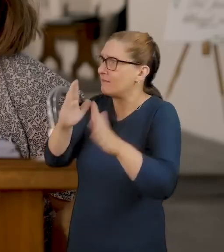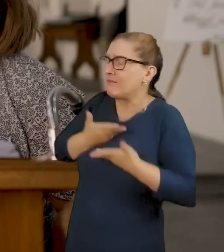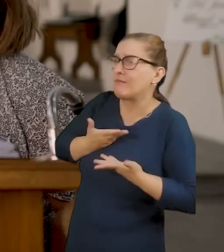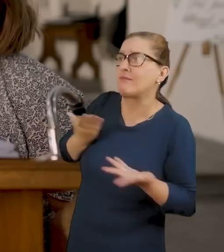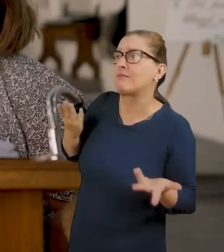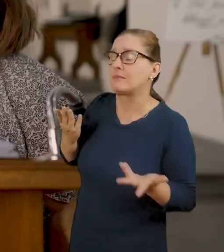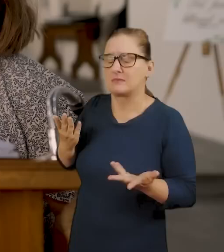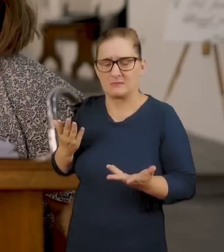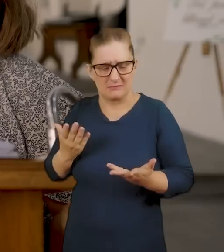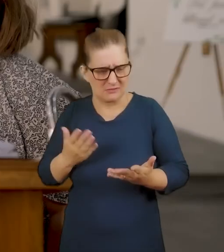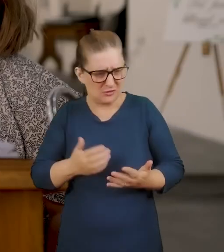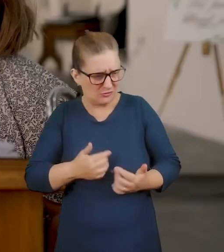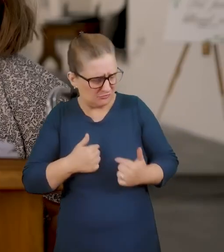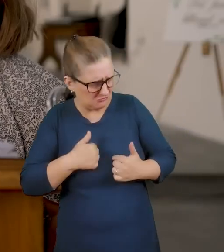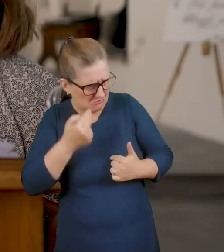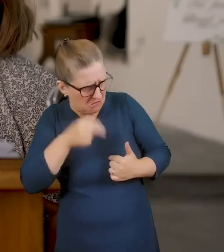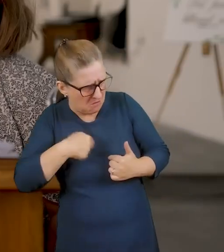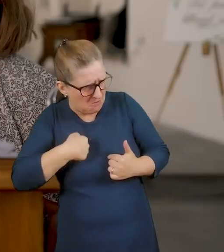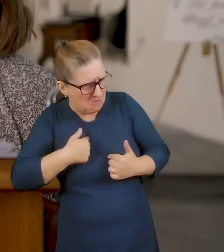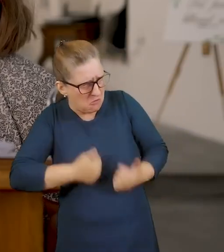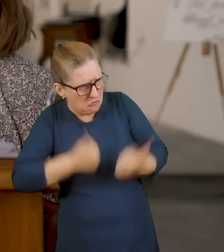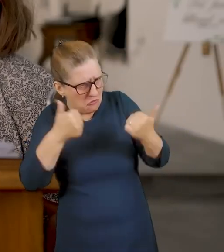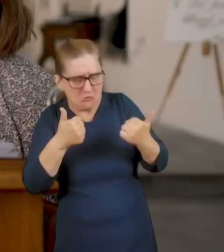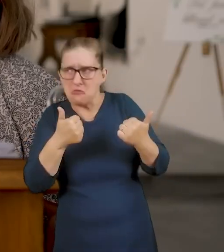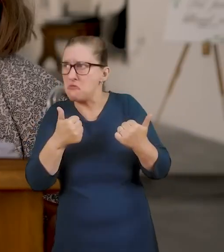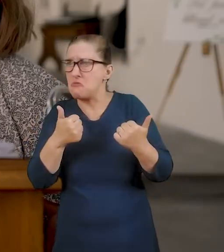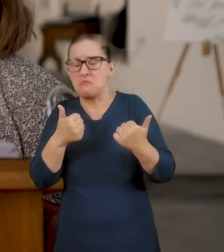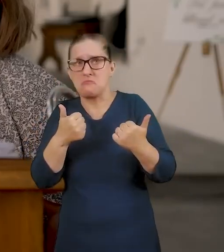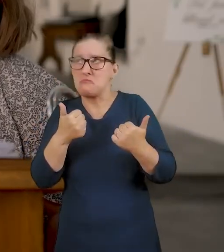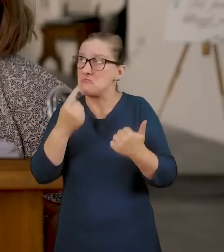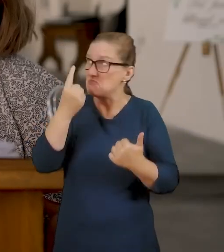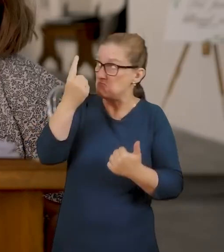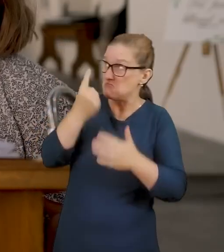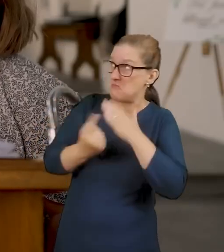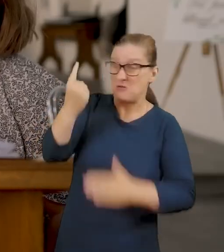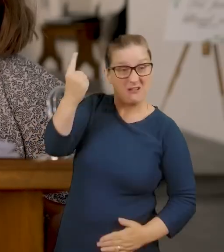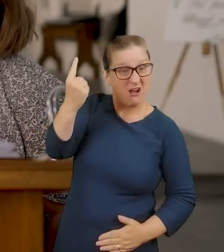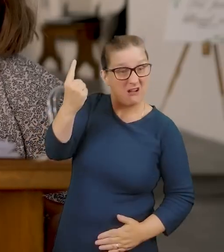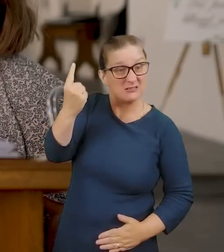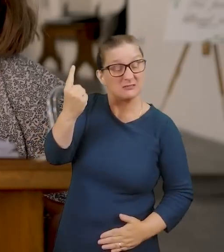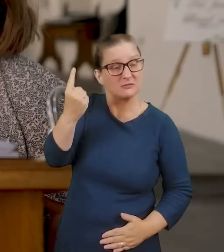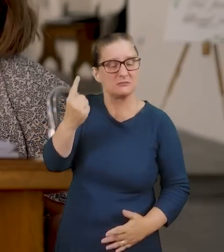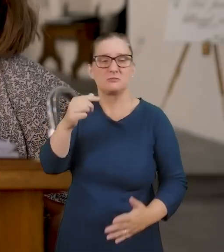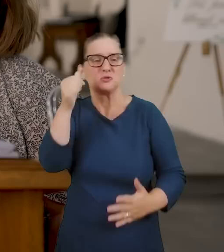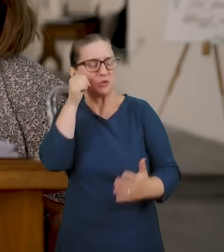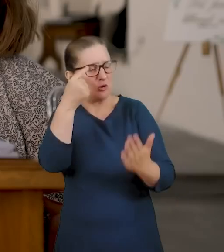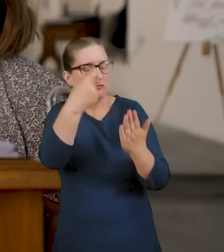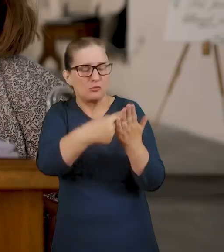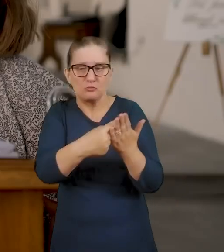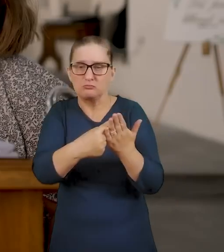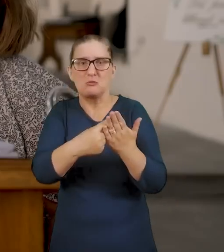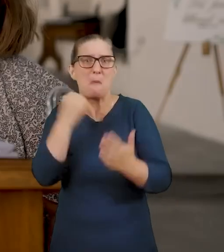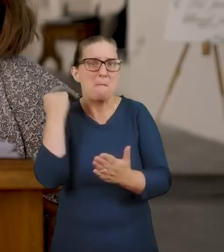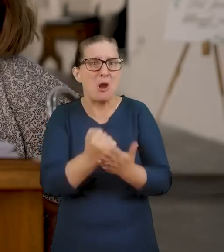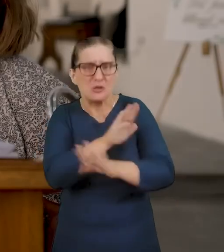eternal life?" "Why do you call me good?" Jesus answered. "No one is good except God alone. You know the commandments.